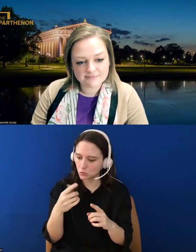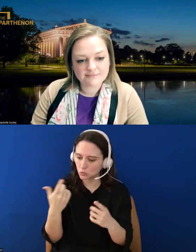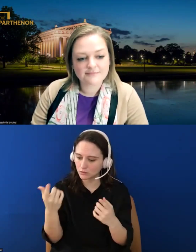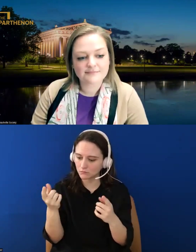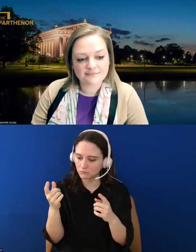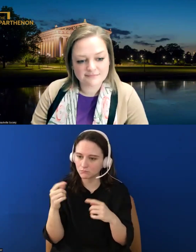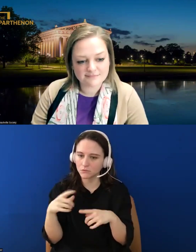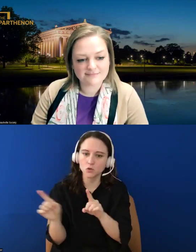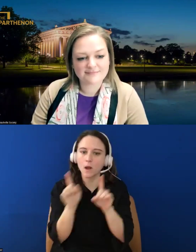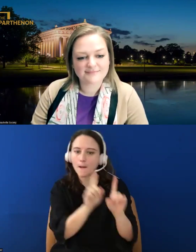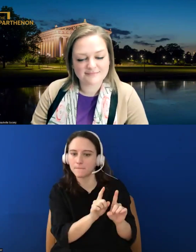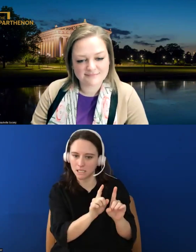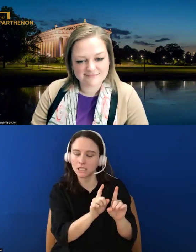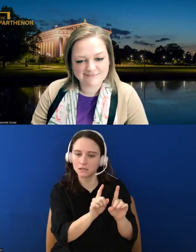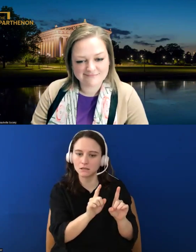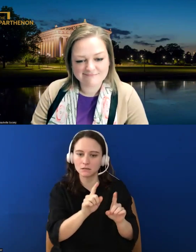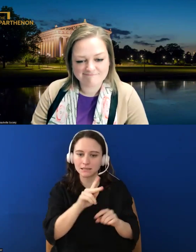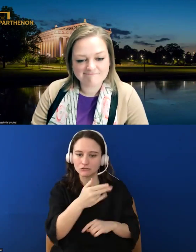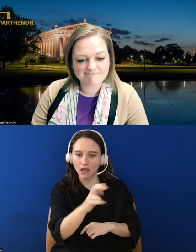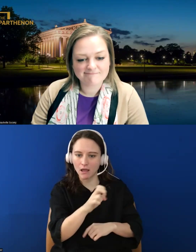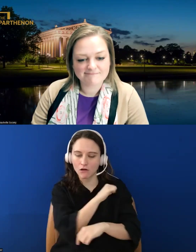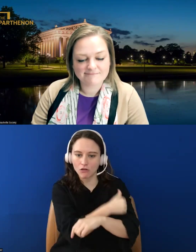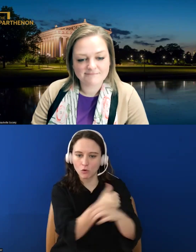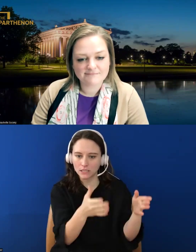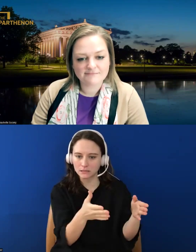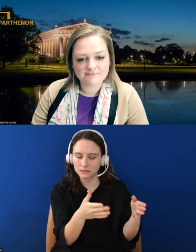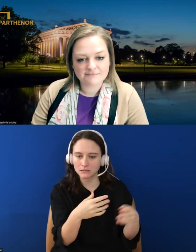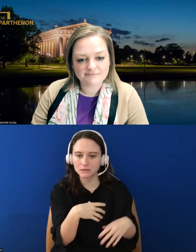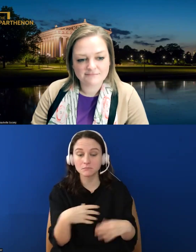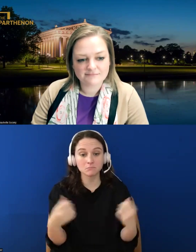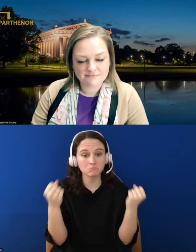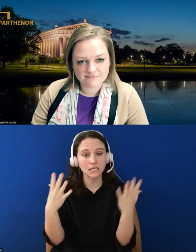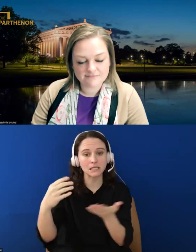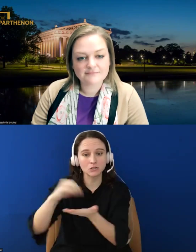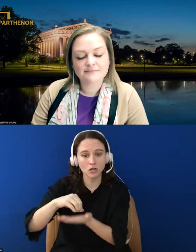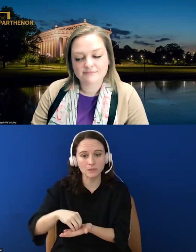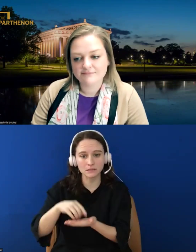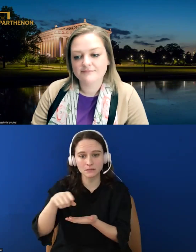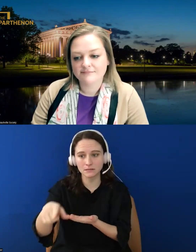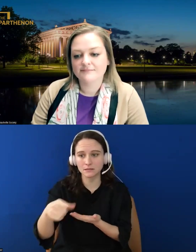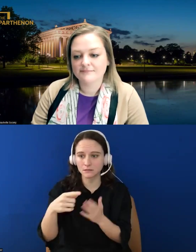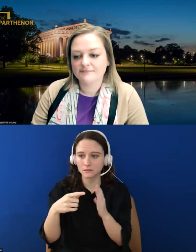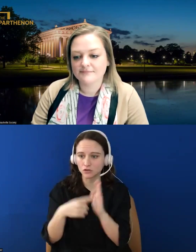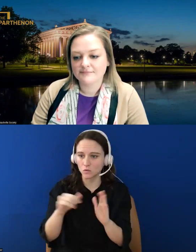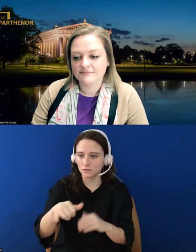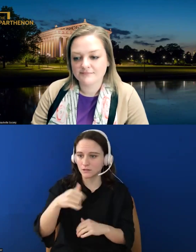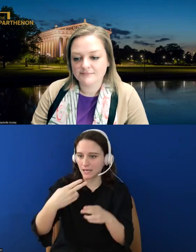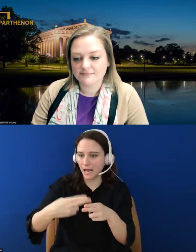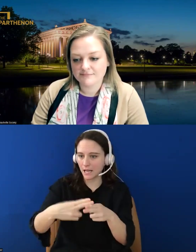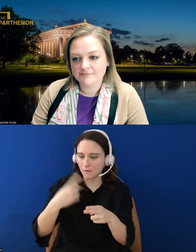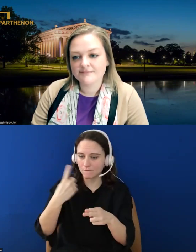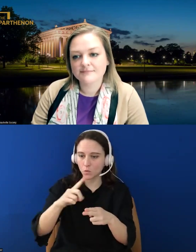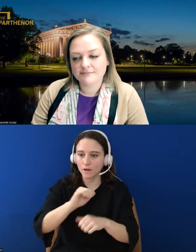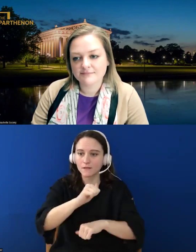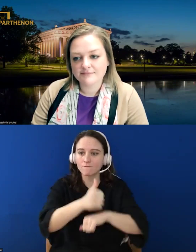K'iche authorities. Usually, in many documents appears the name of the